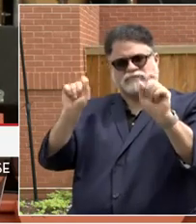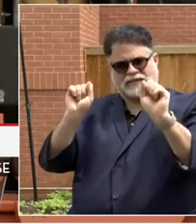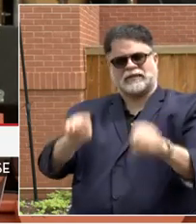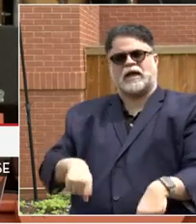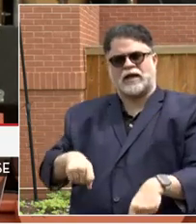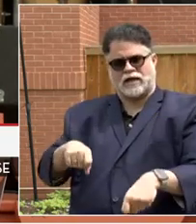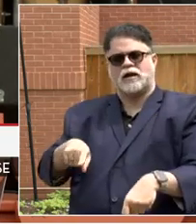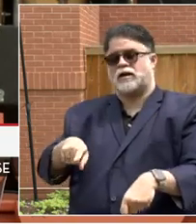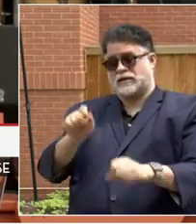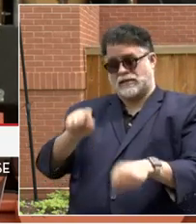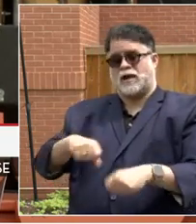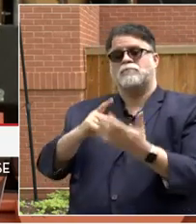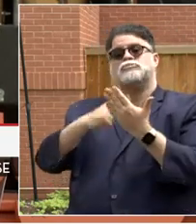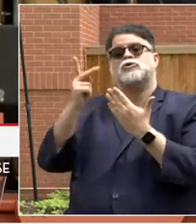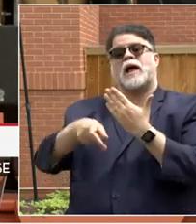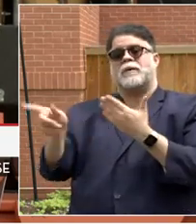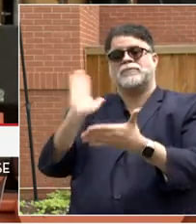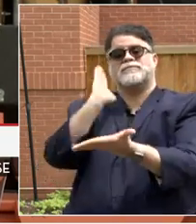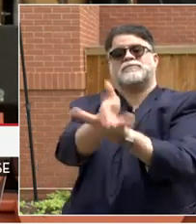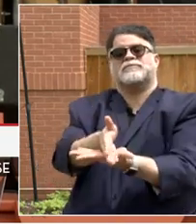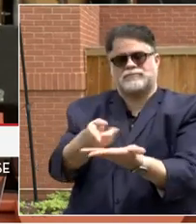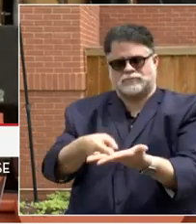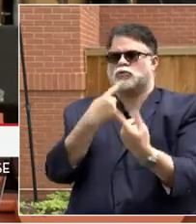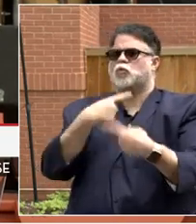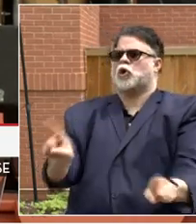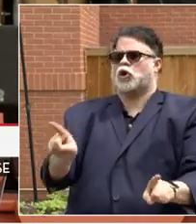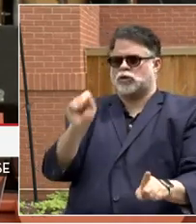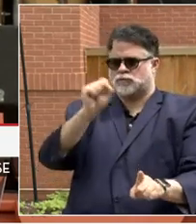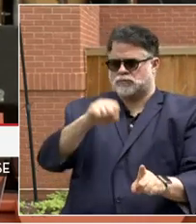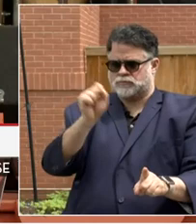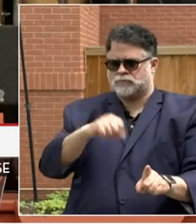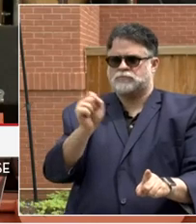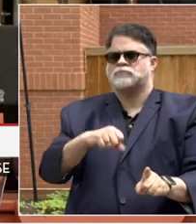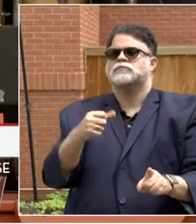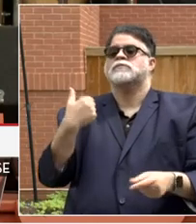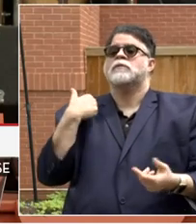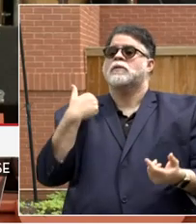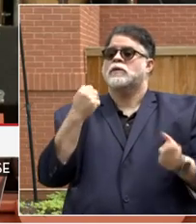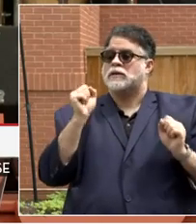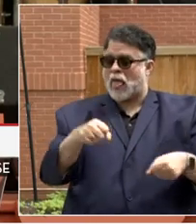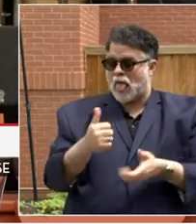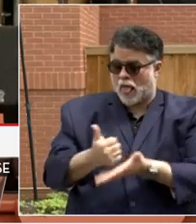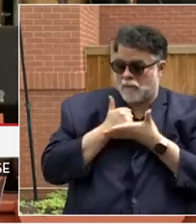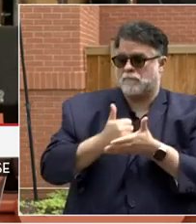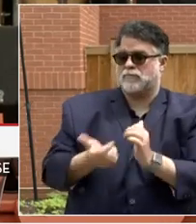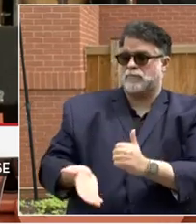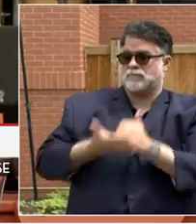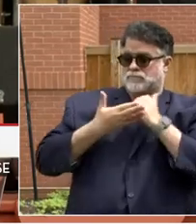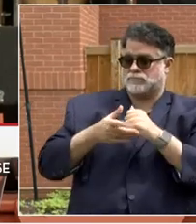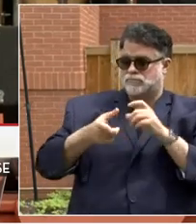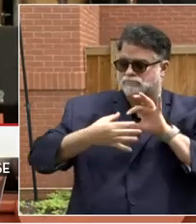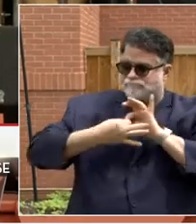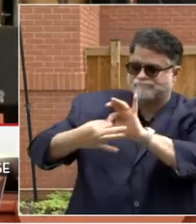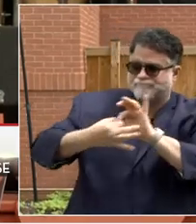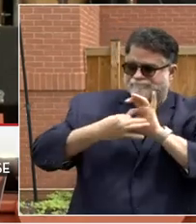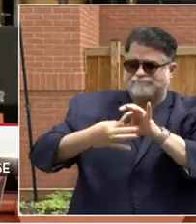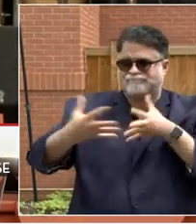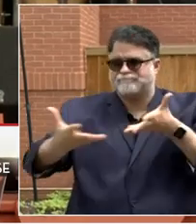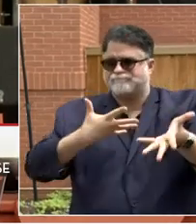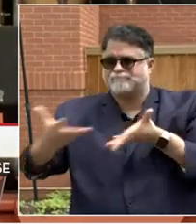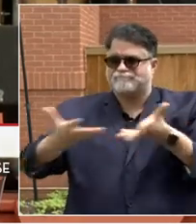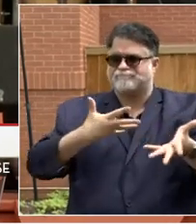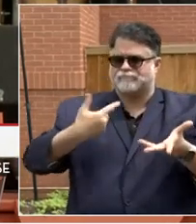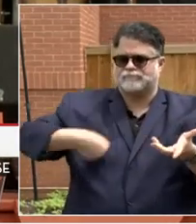exactly where they are. We ask them to work with us. We subsidize their employment opportunities. We ask them to engage in